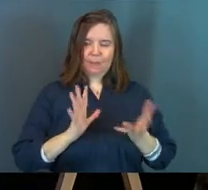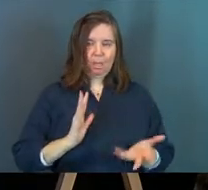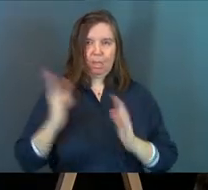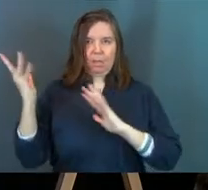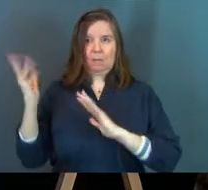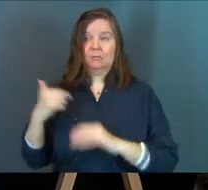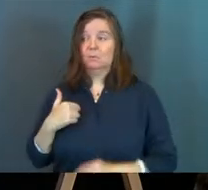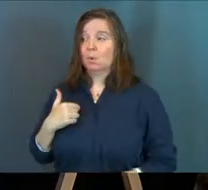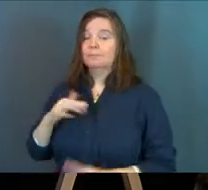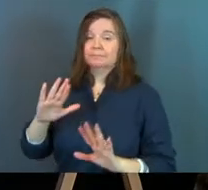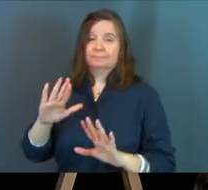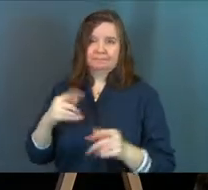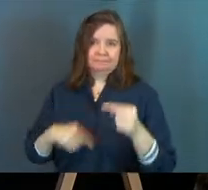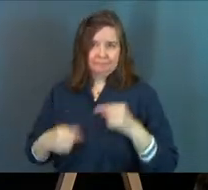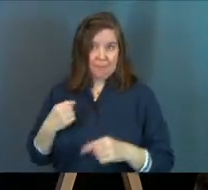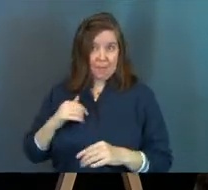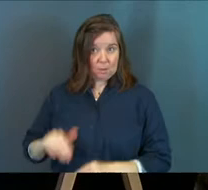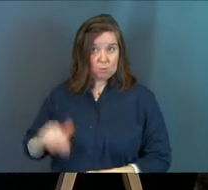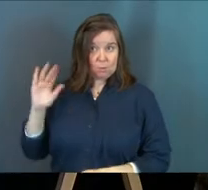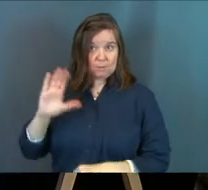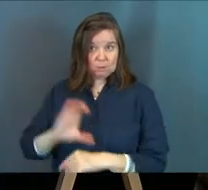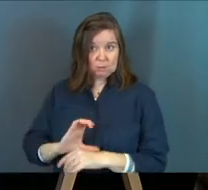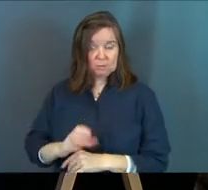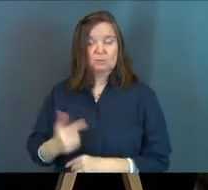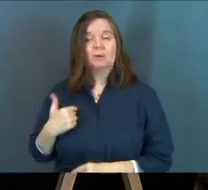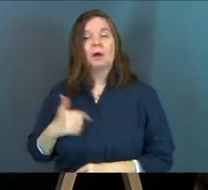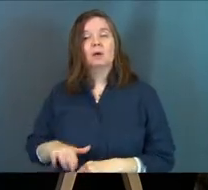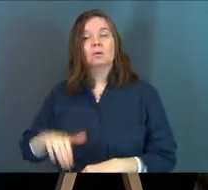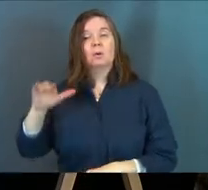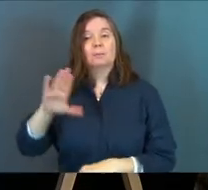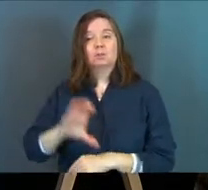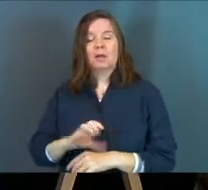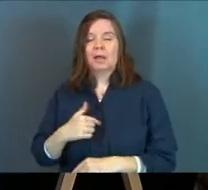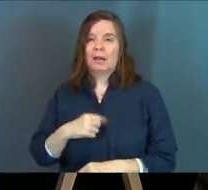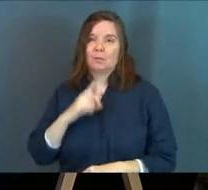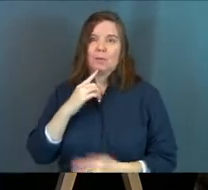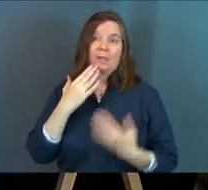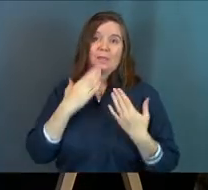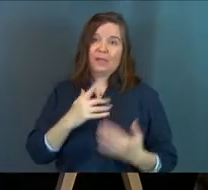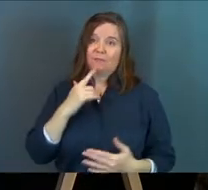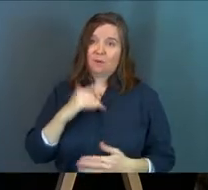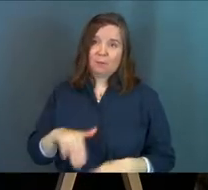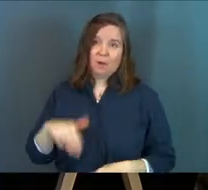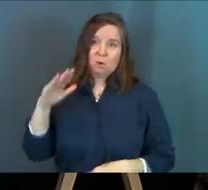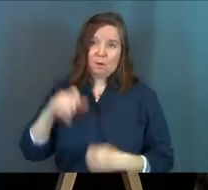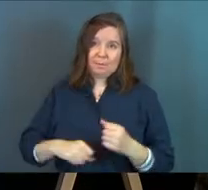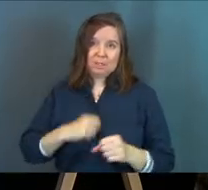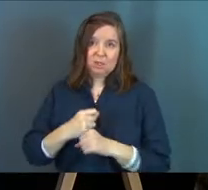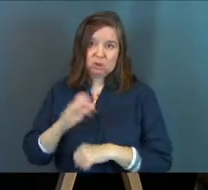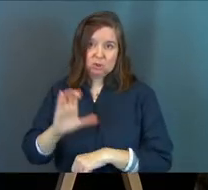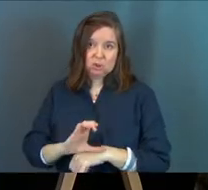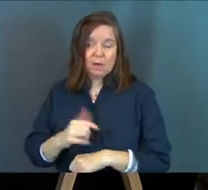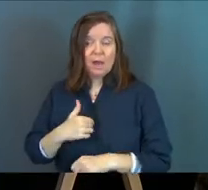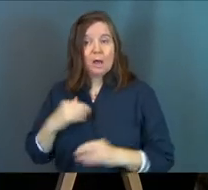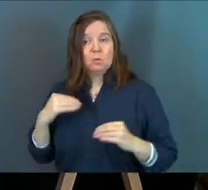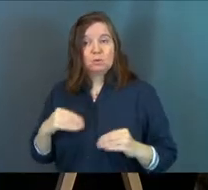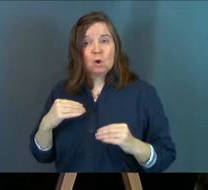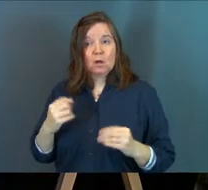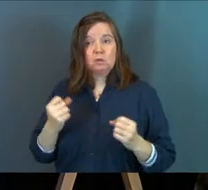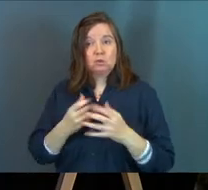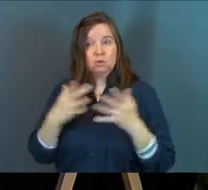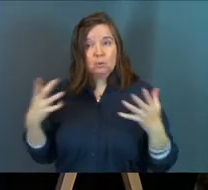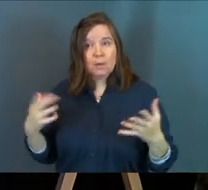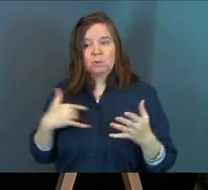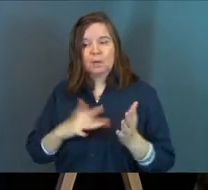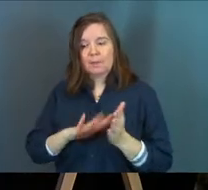So I grew up in the church. I grew up in the church, and I'm super thankful for my growing up years in the church. I was taught so much.